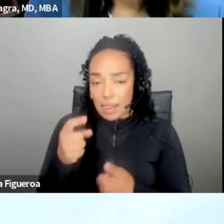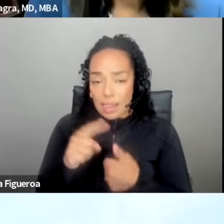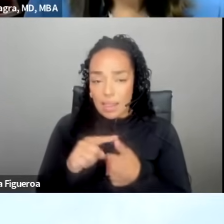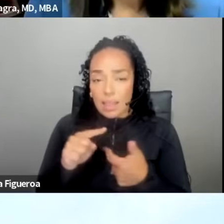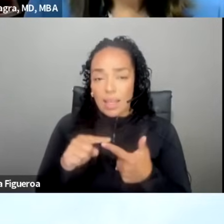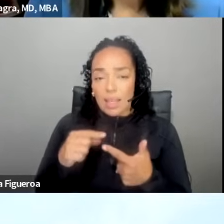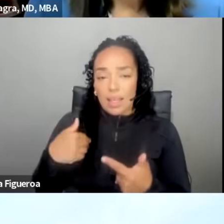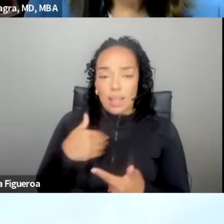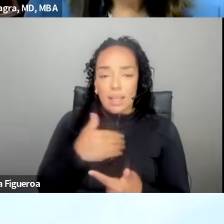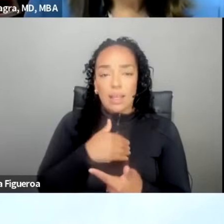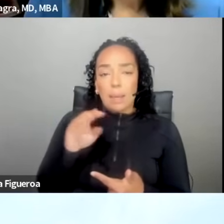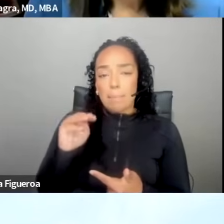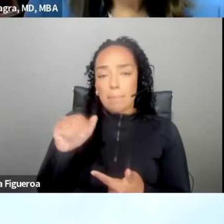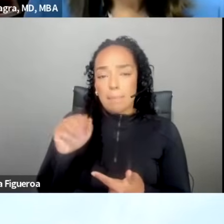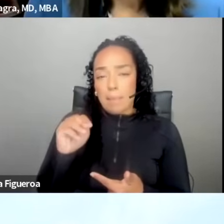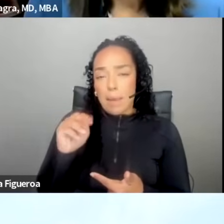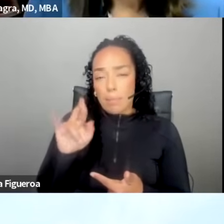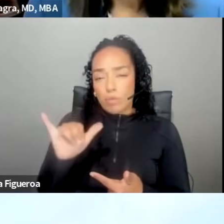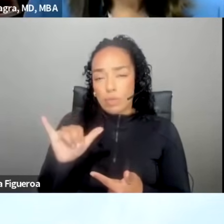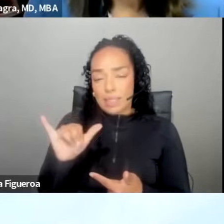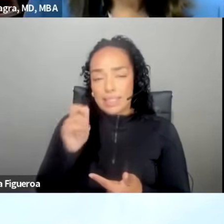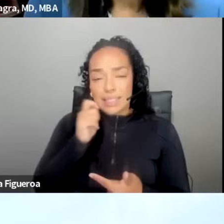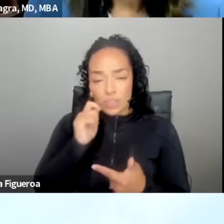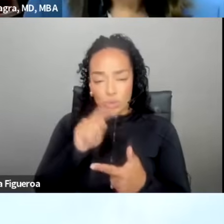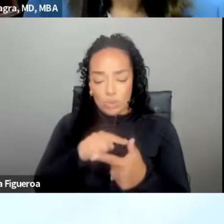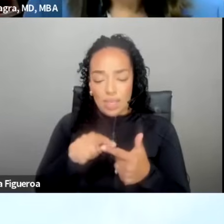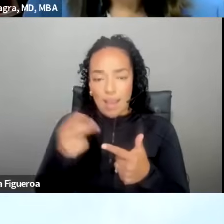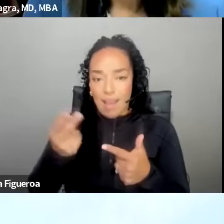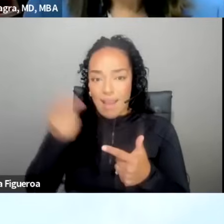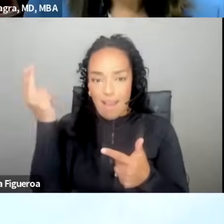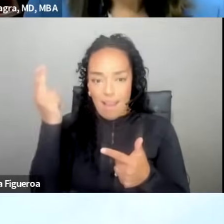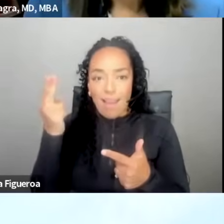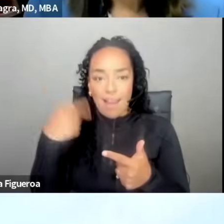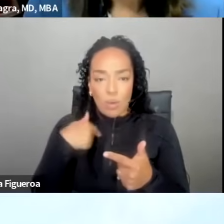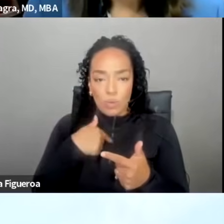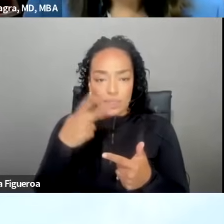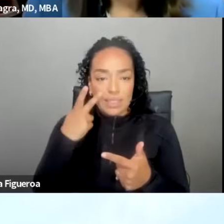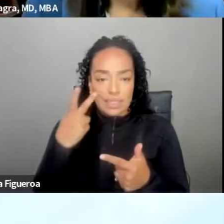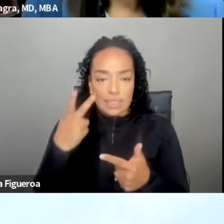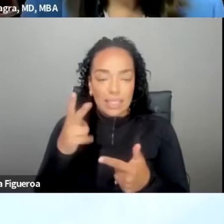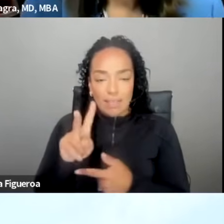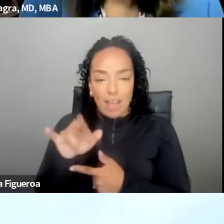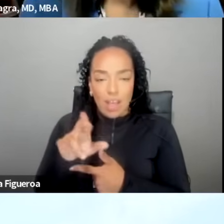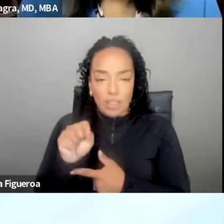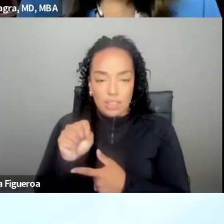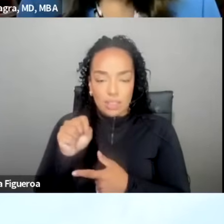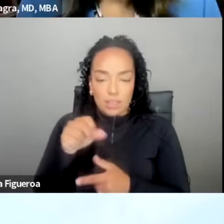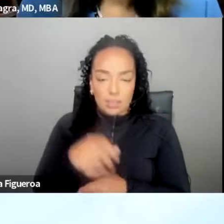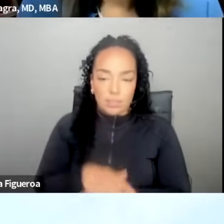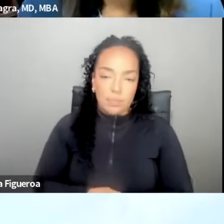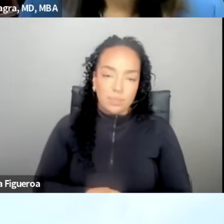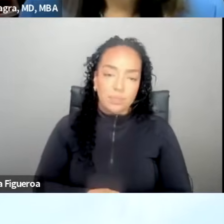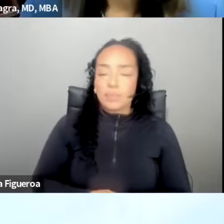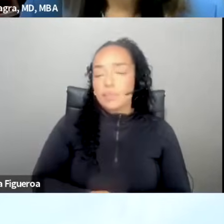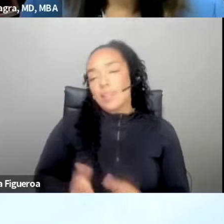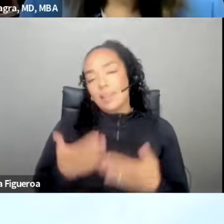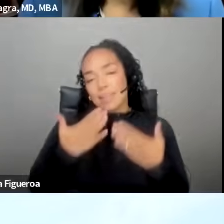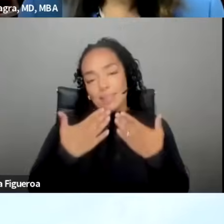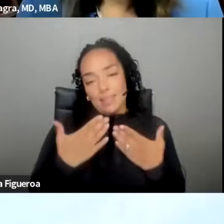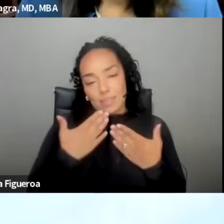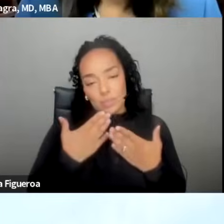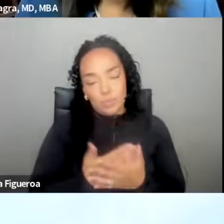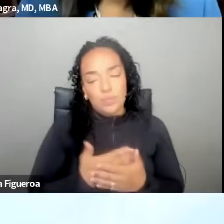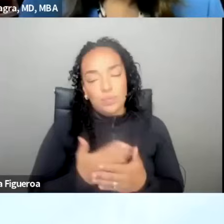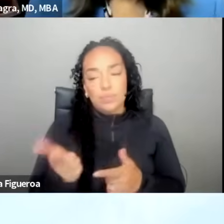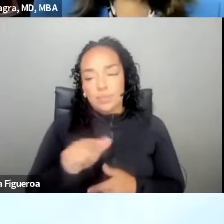the highest tissues where we see viral concentrations. Great. Thank you, Dr. Sifford. Dr. Del